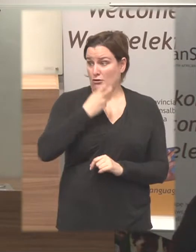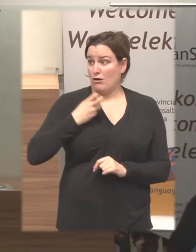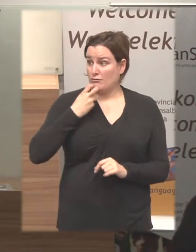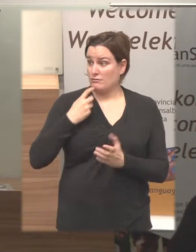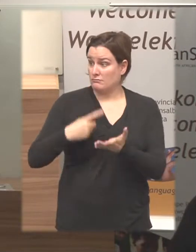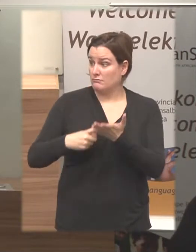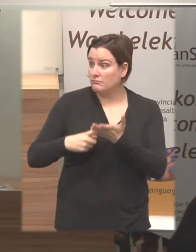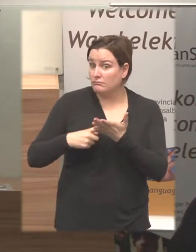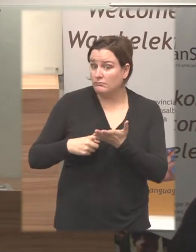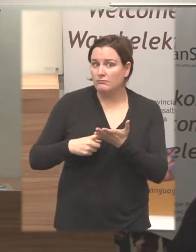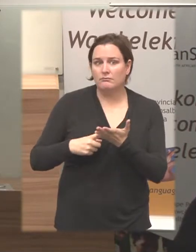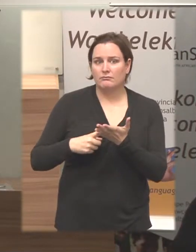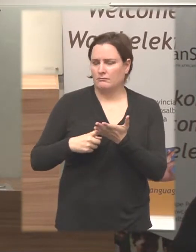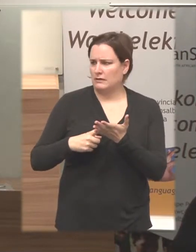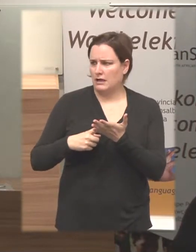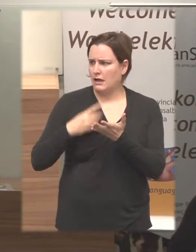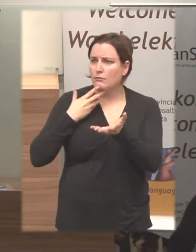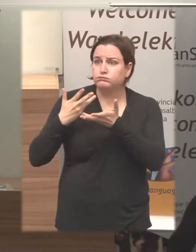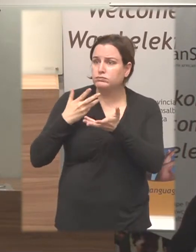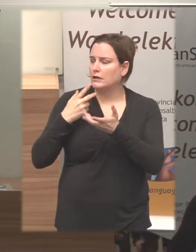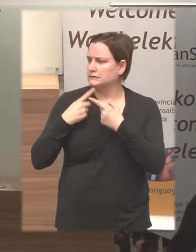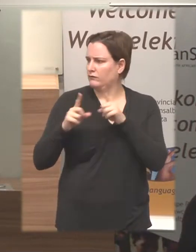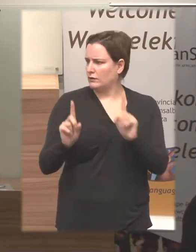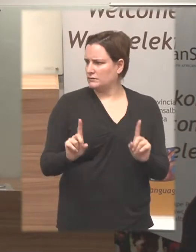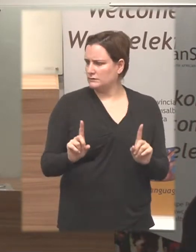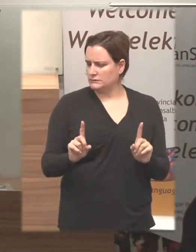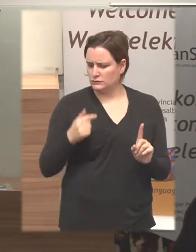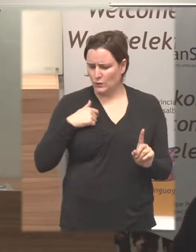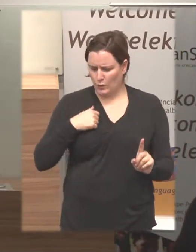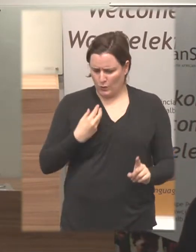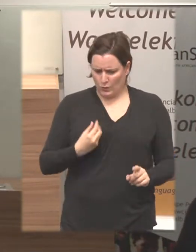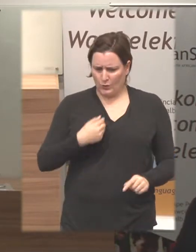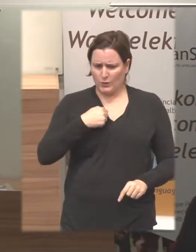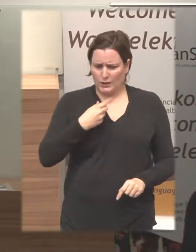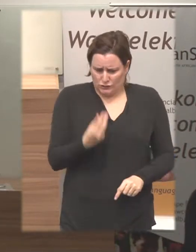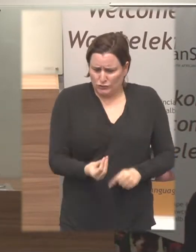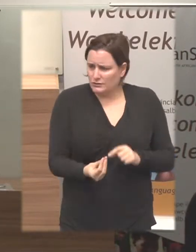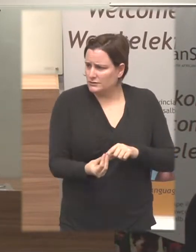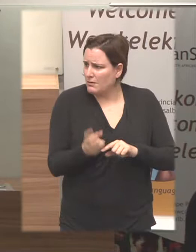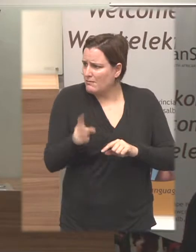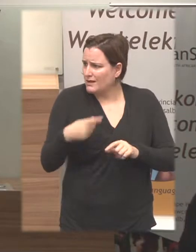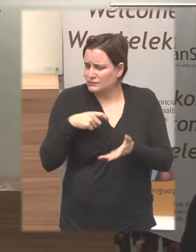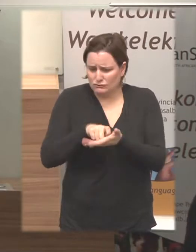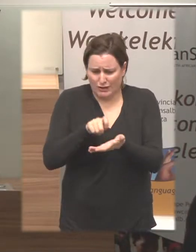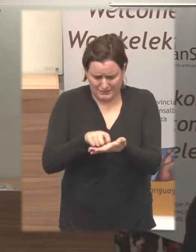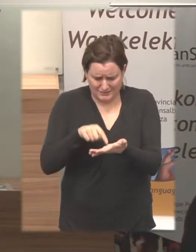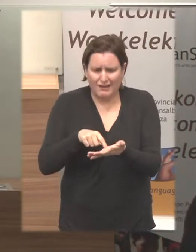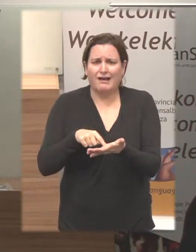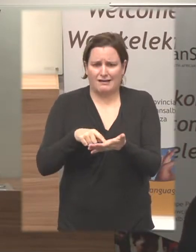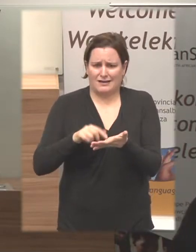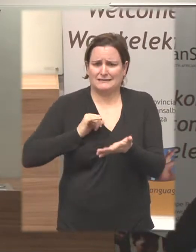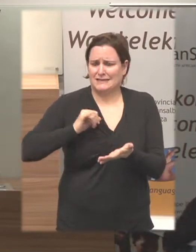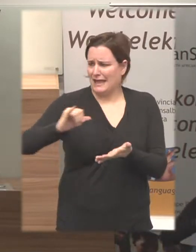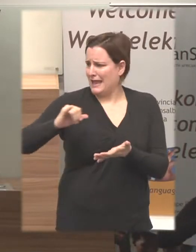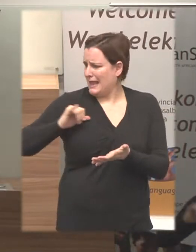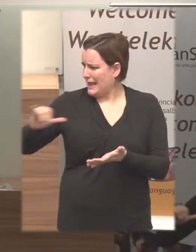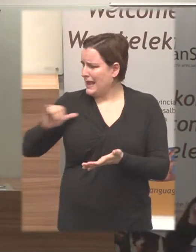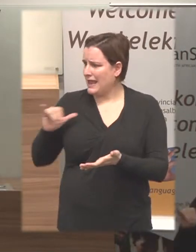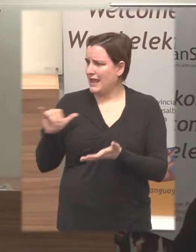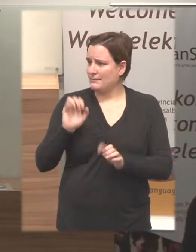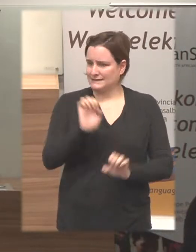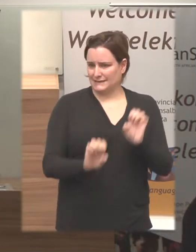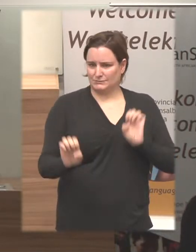that that's not necessarily the case, those children have to write exactly the same assessments, which are very